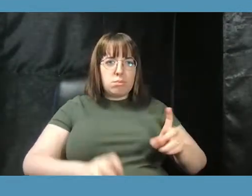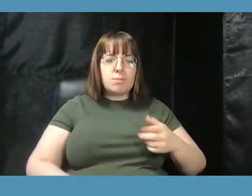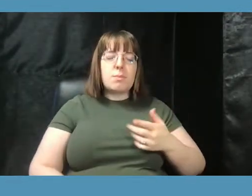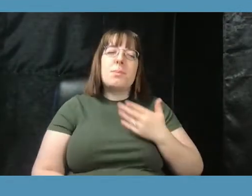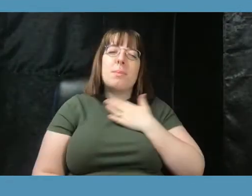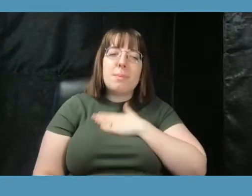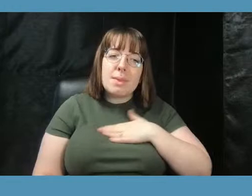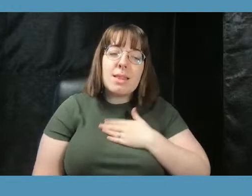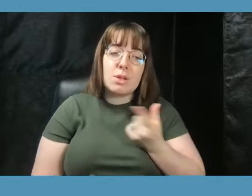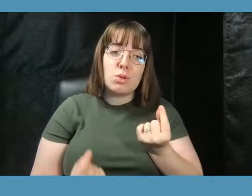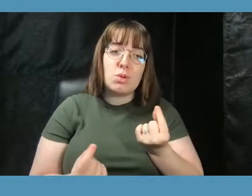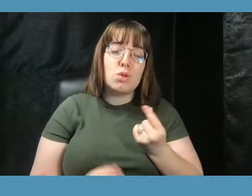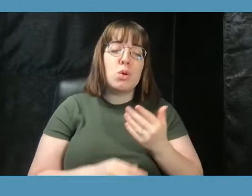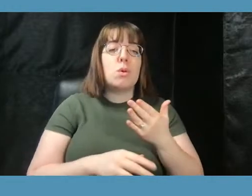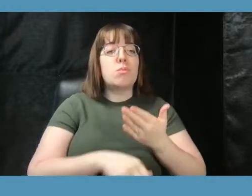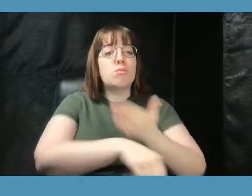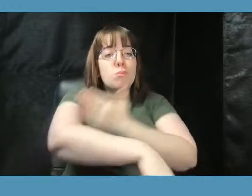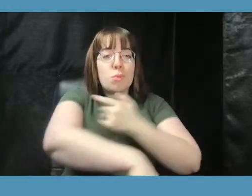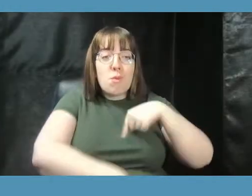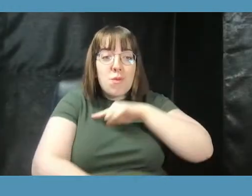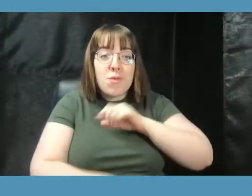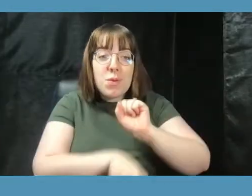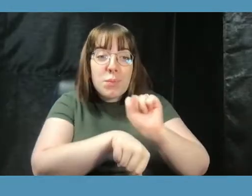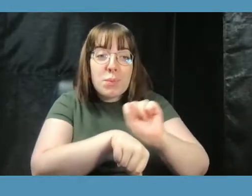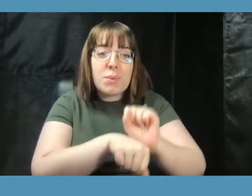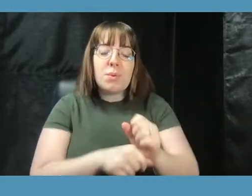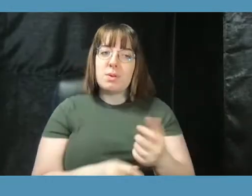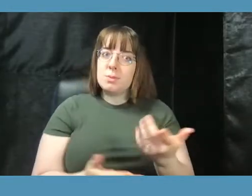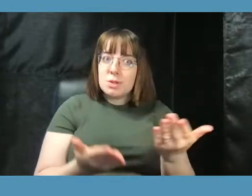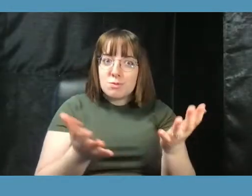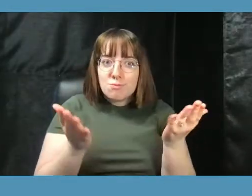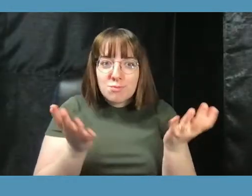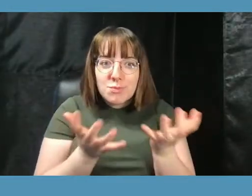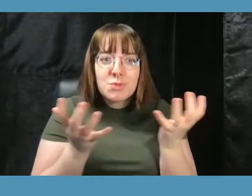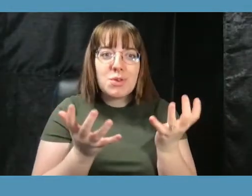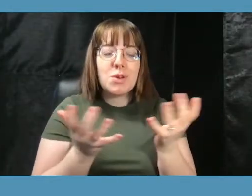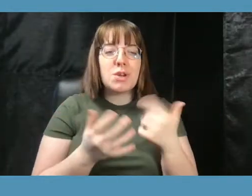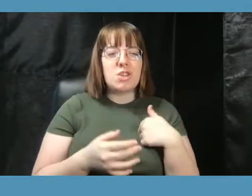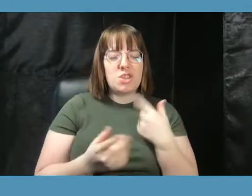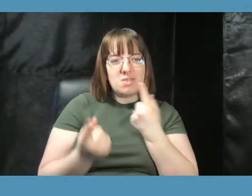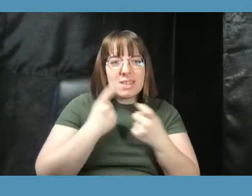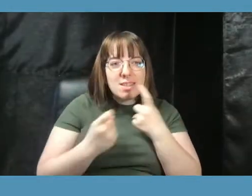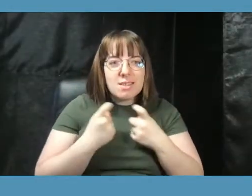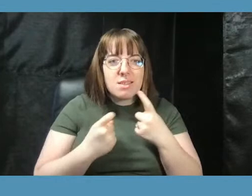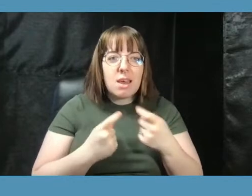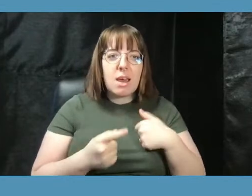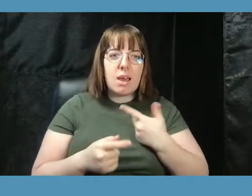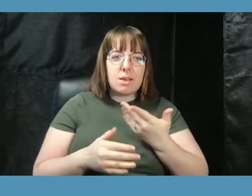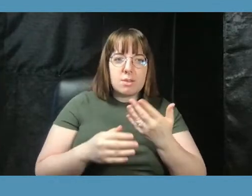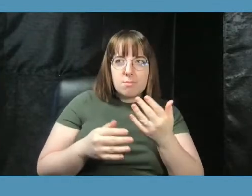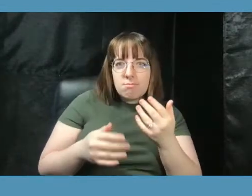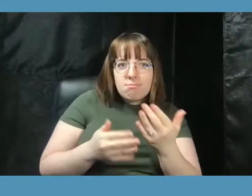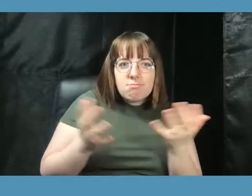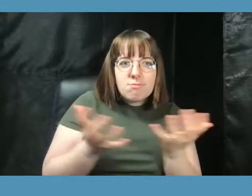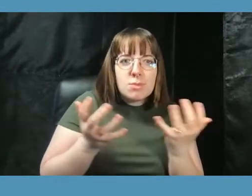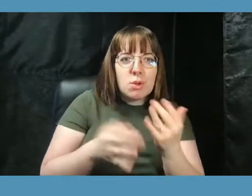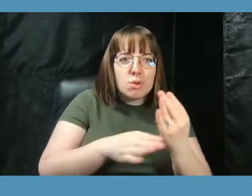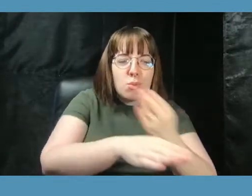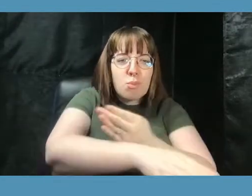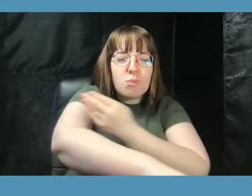work. We encourage you to pose questions to our presenters, which will be addressed at the end of the program after the